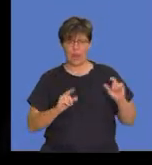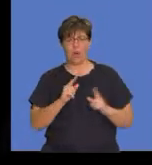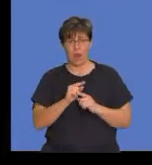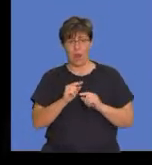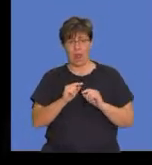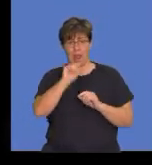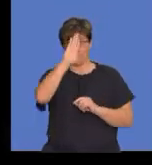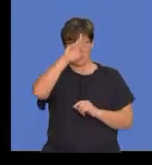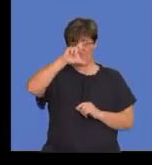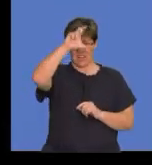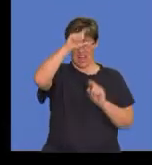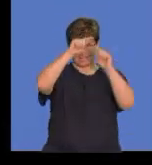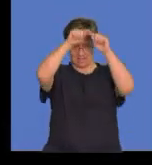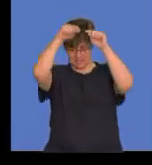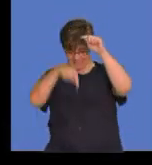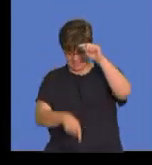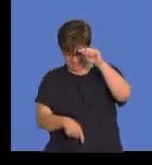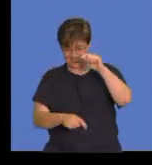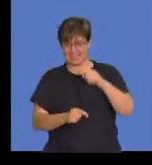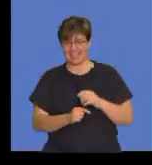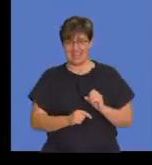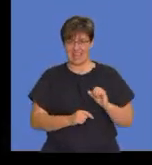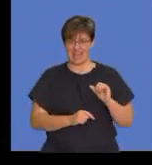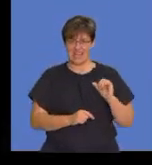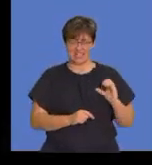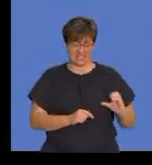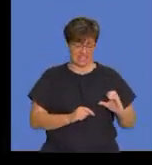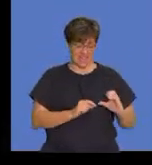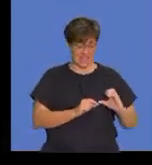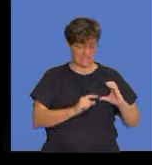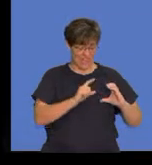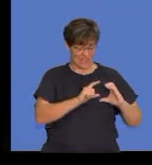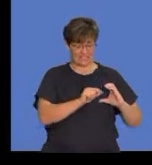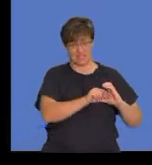side opposite vertex B, vertex A,